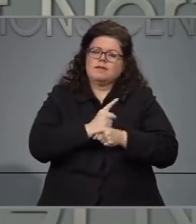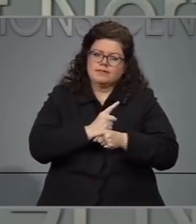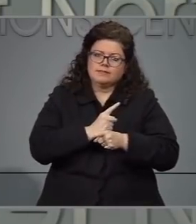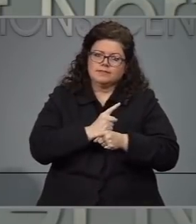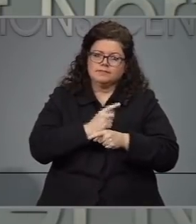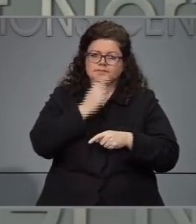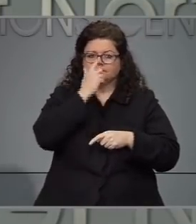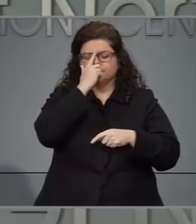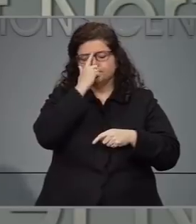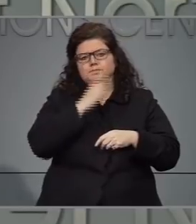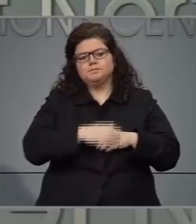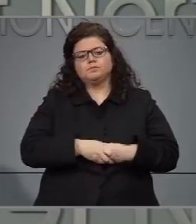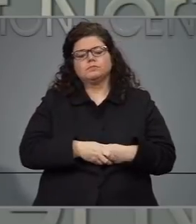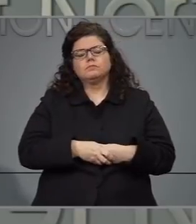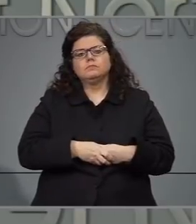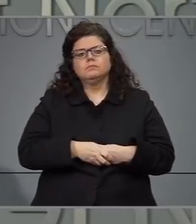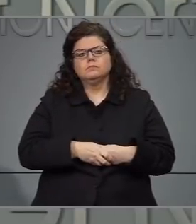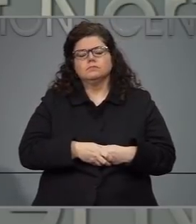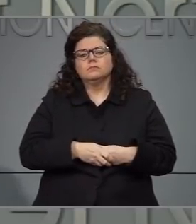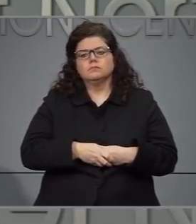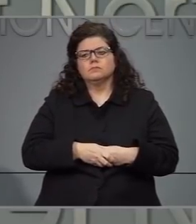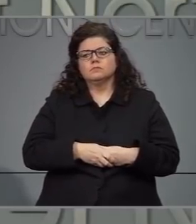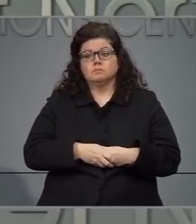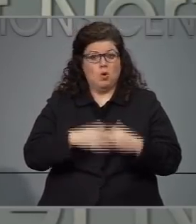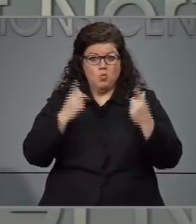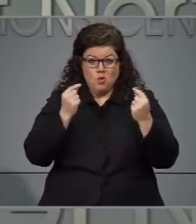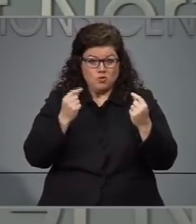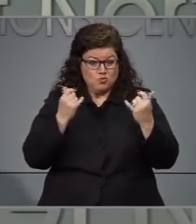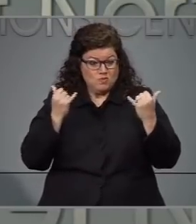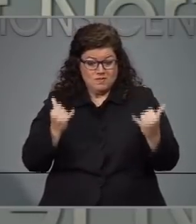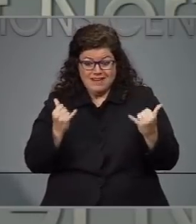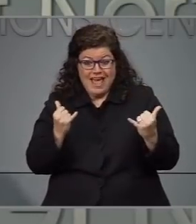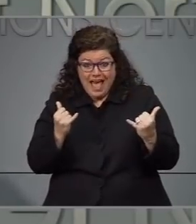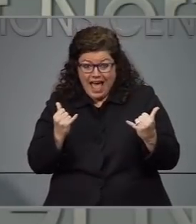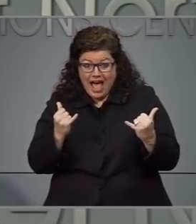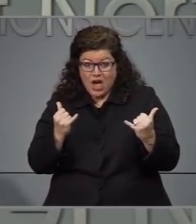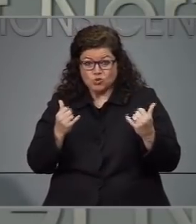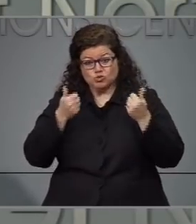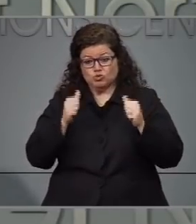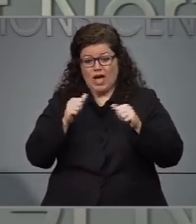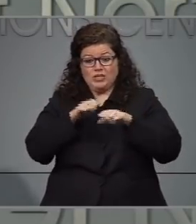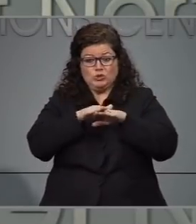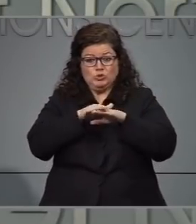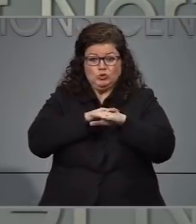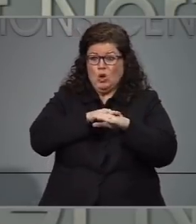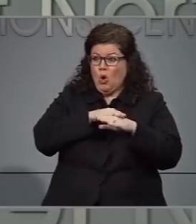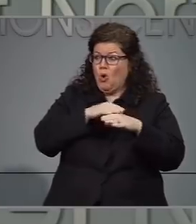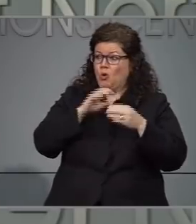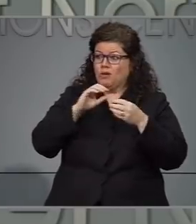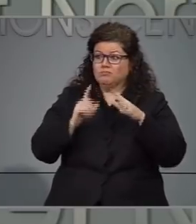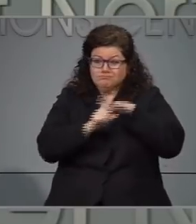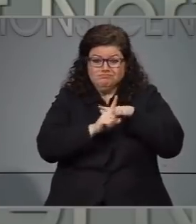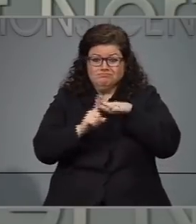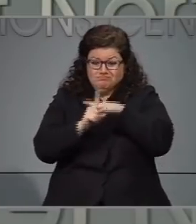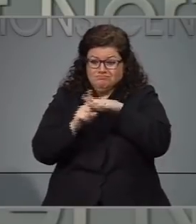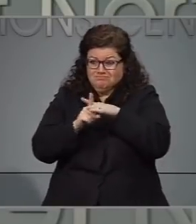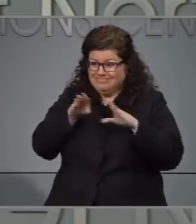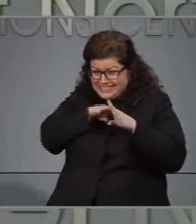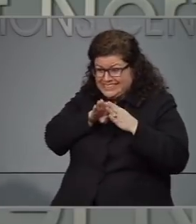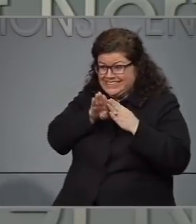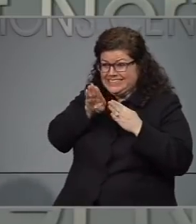There are also important steps that we can take right now to slow a spike in cases that could overwhelm our